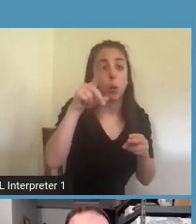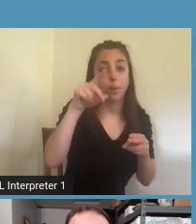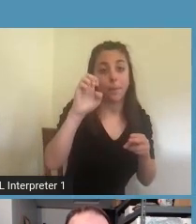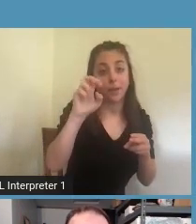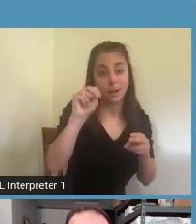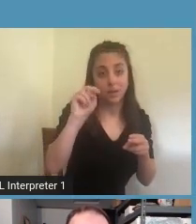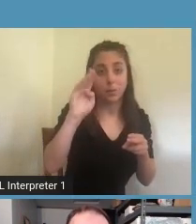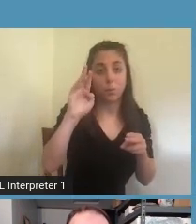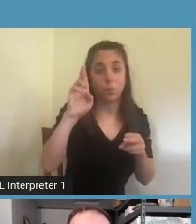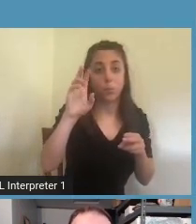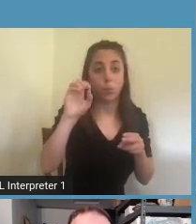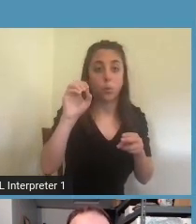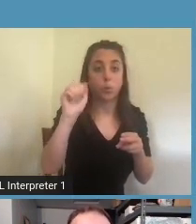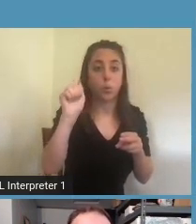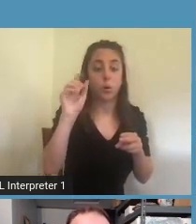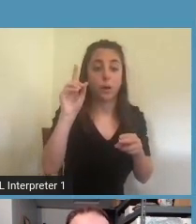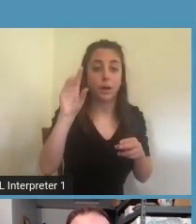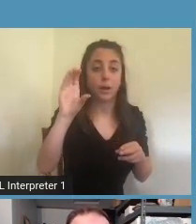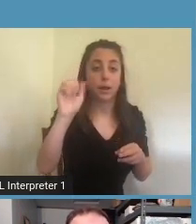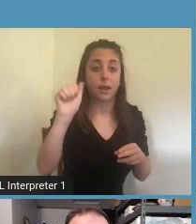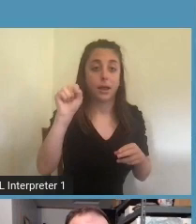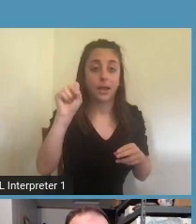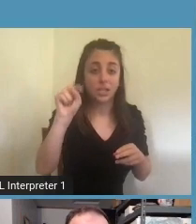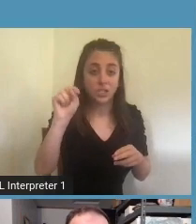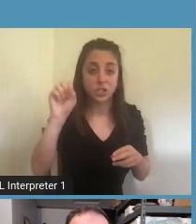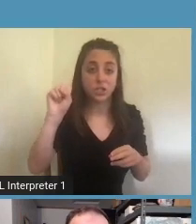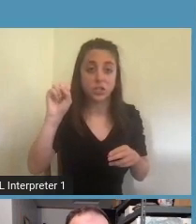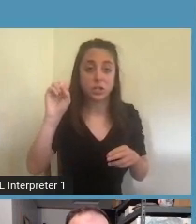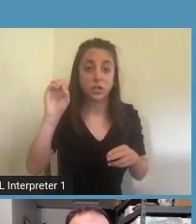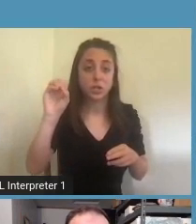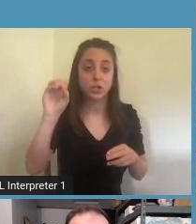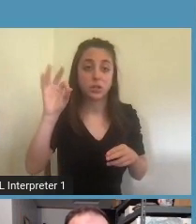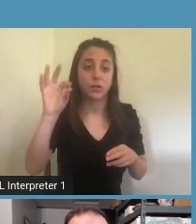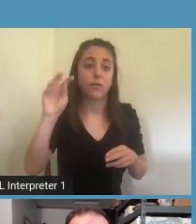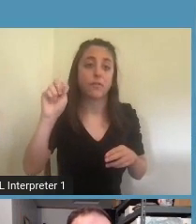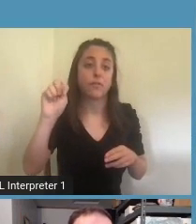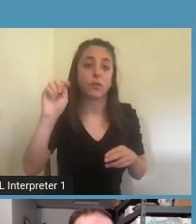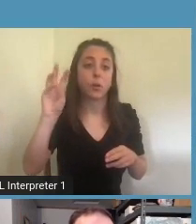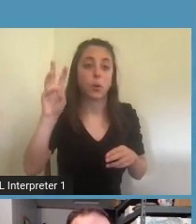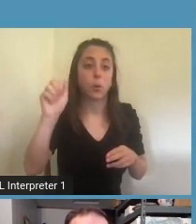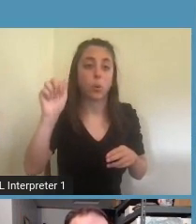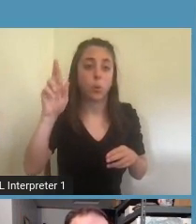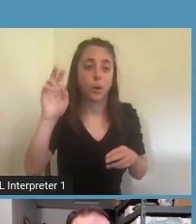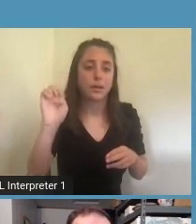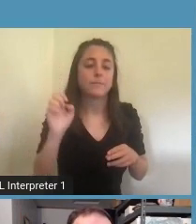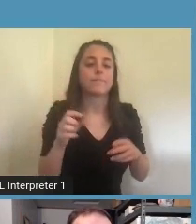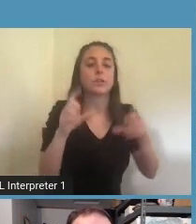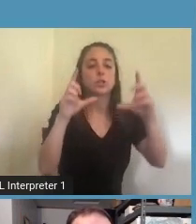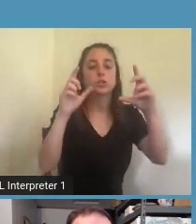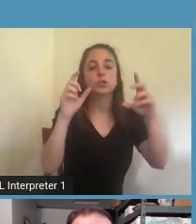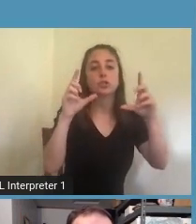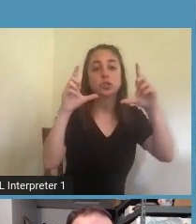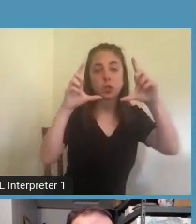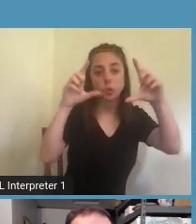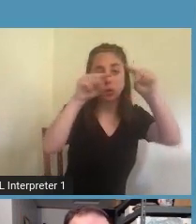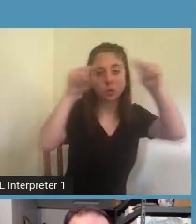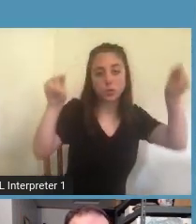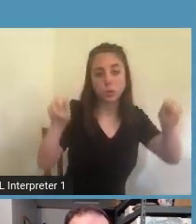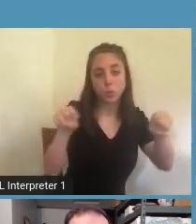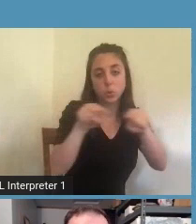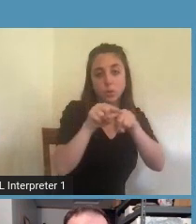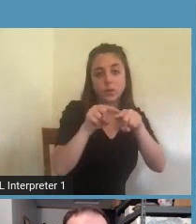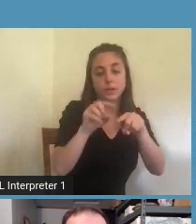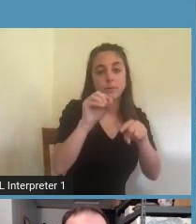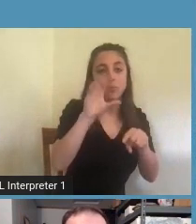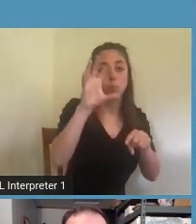Broadcast Software. It basically allowed me to do a screen capture of my computer. Every small little